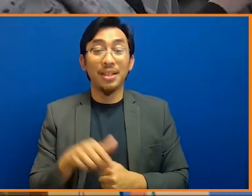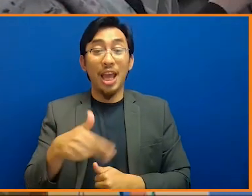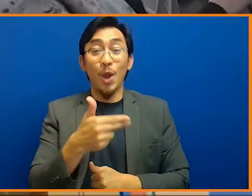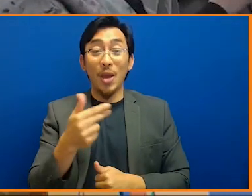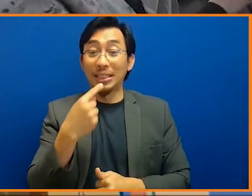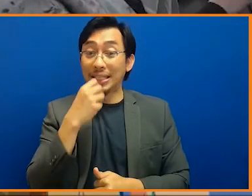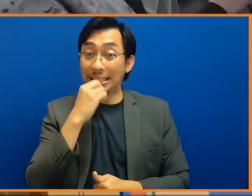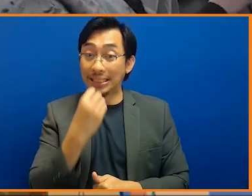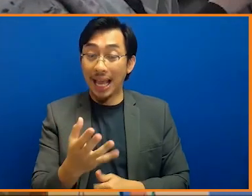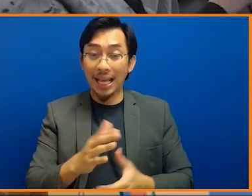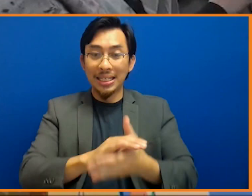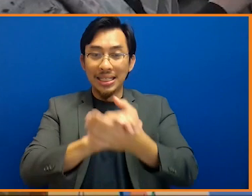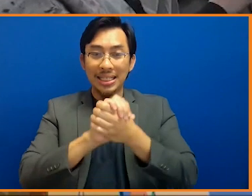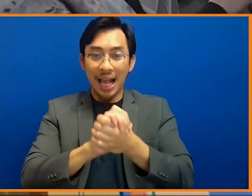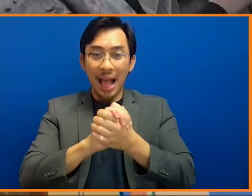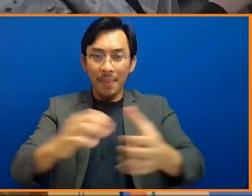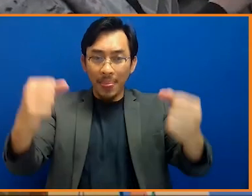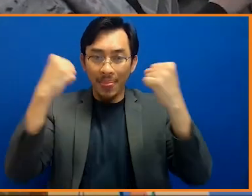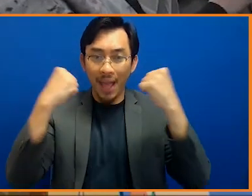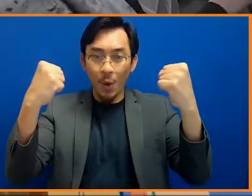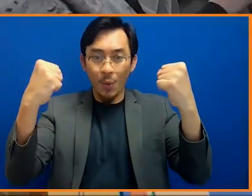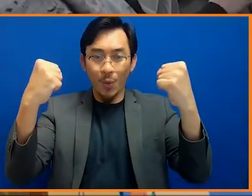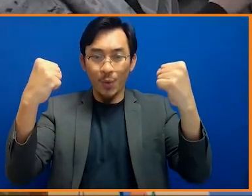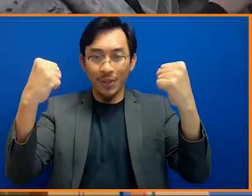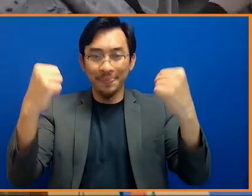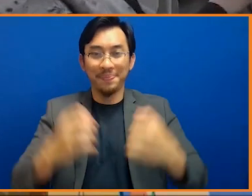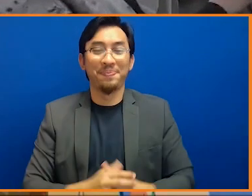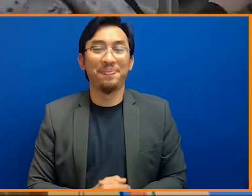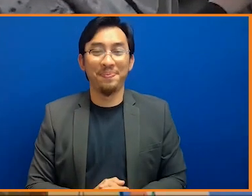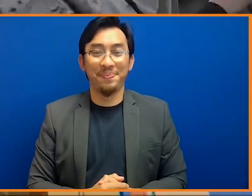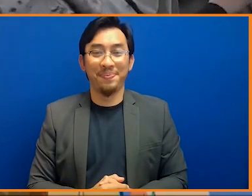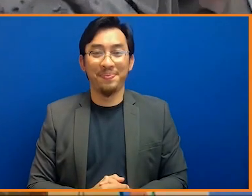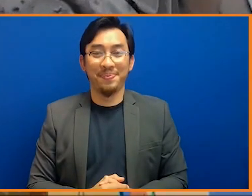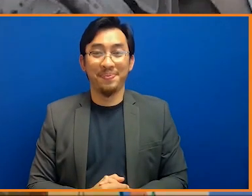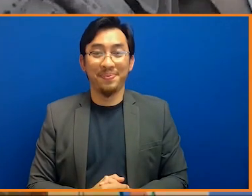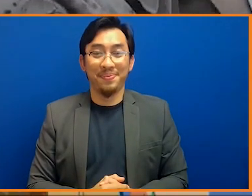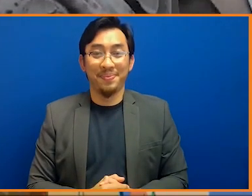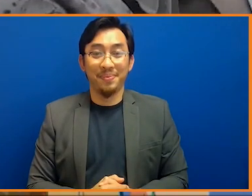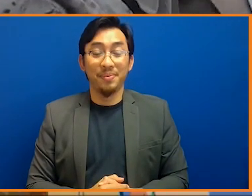Okay, in Indonesia we said salam tangguh.